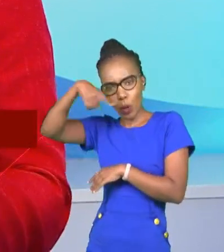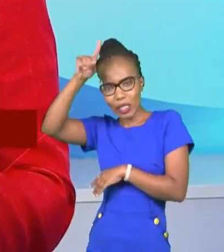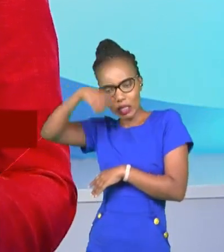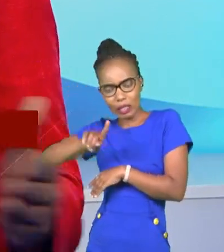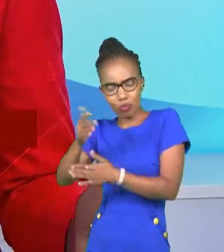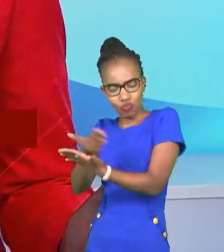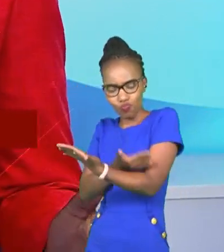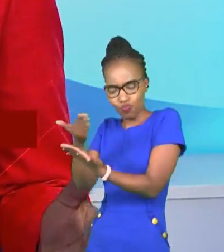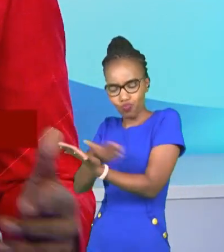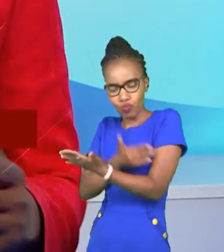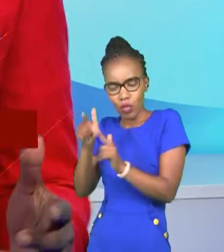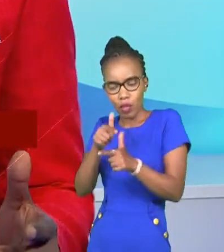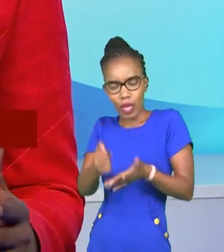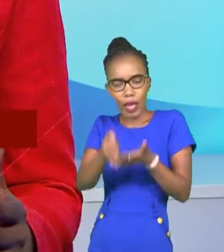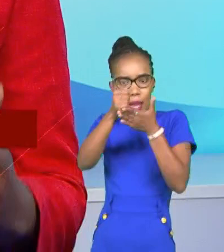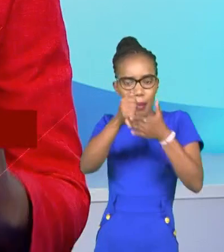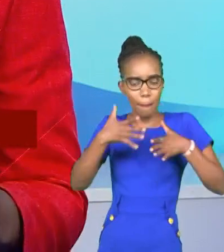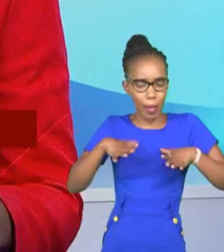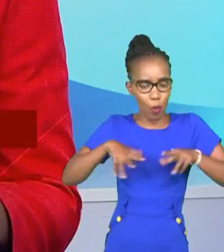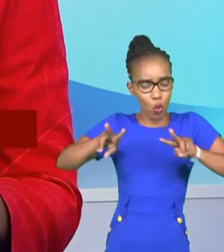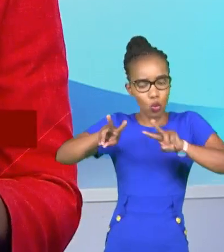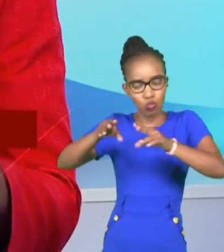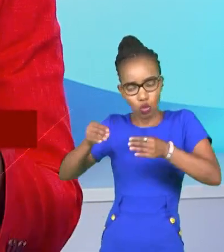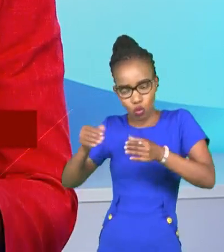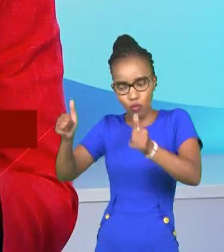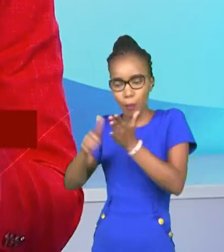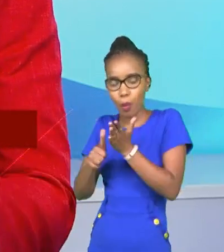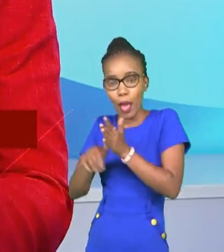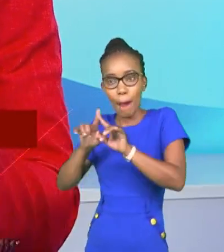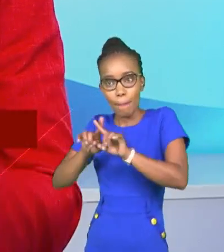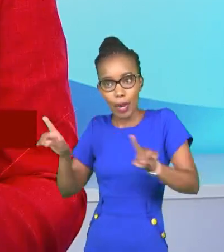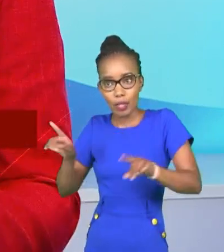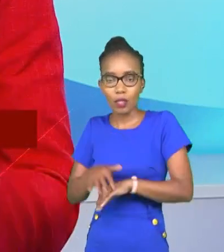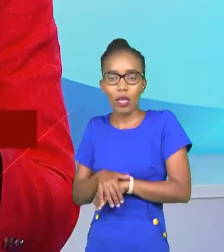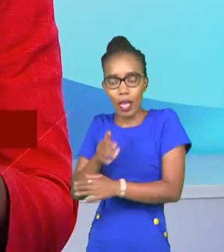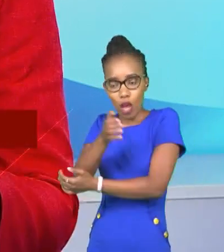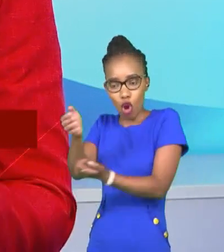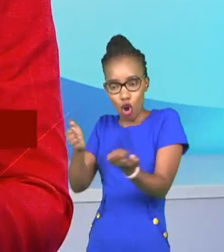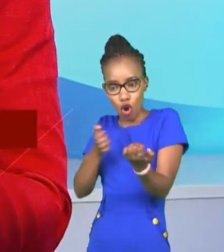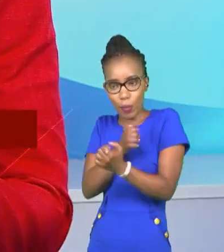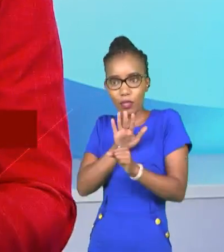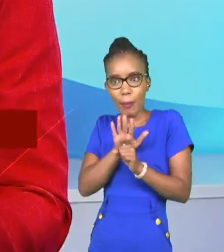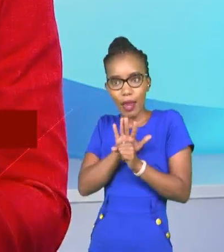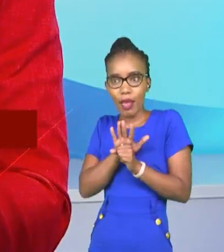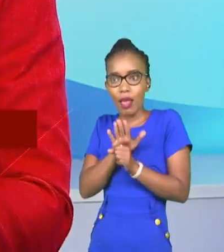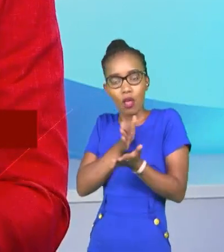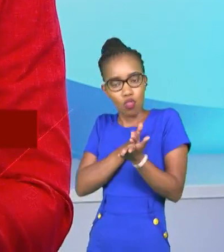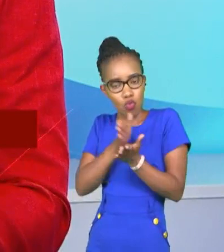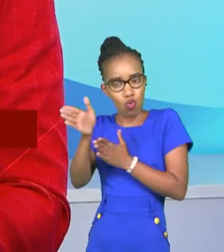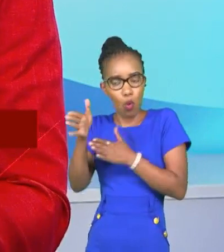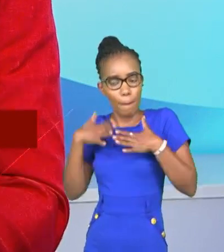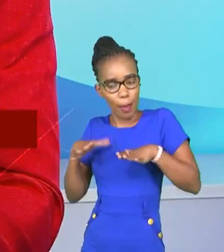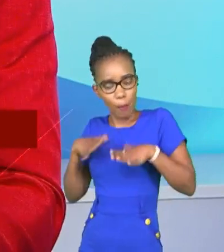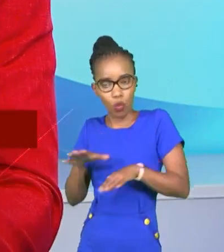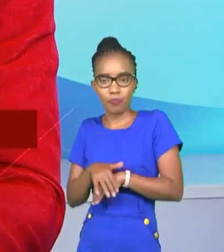in order to help people solve their problems. Yet, the most robust of economies have come through the enterprise of the people